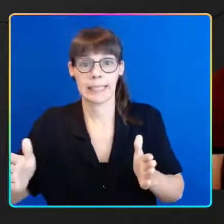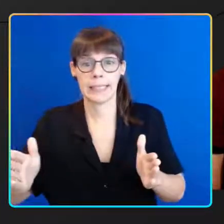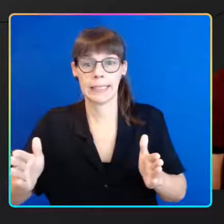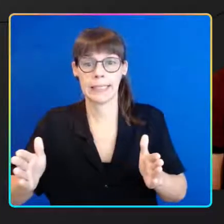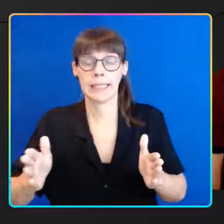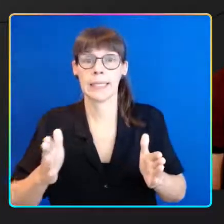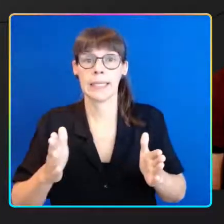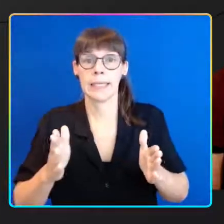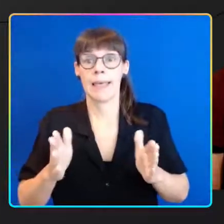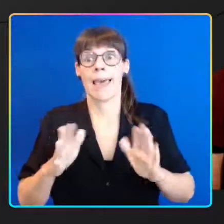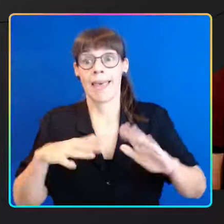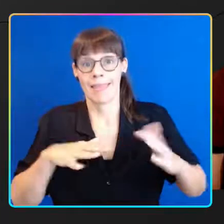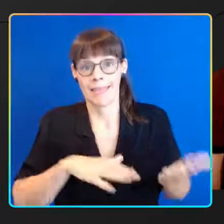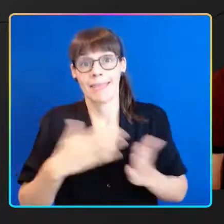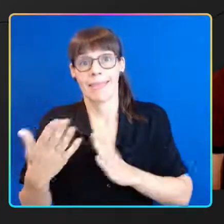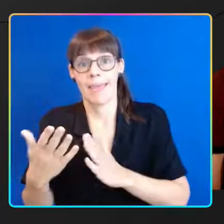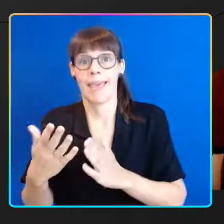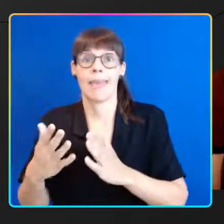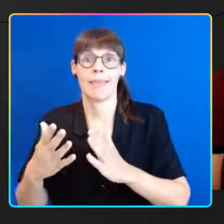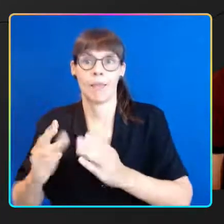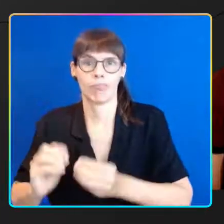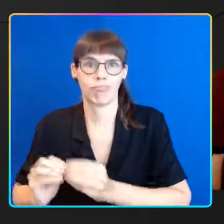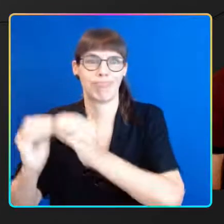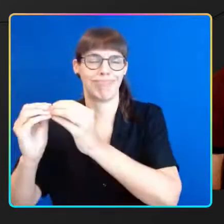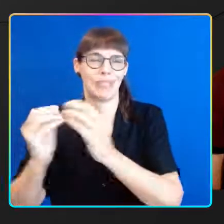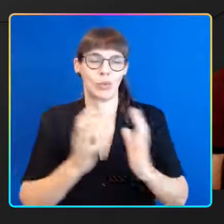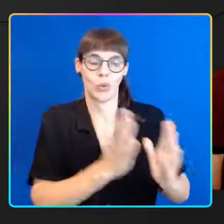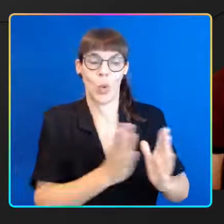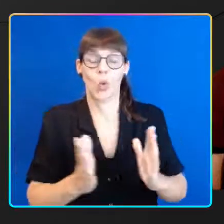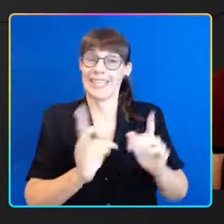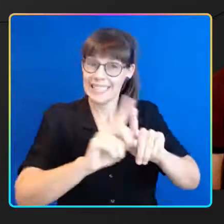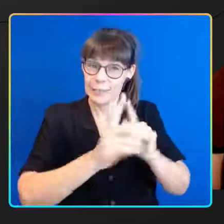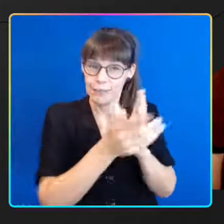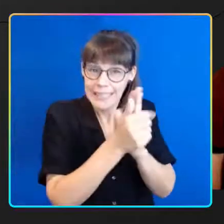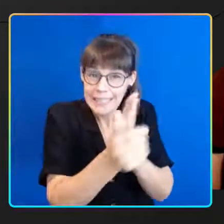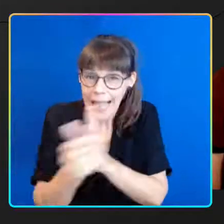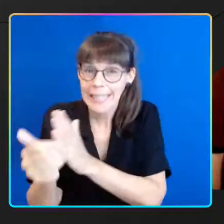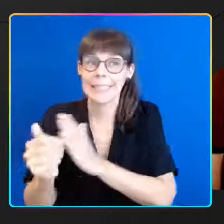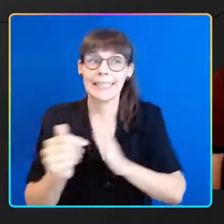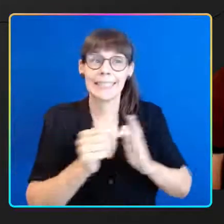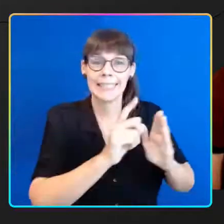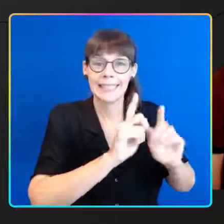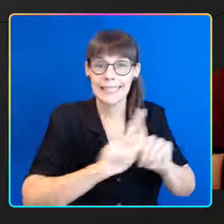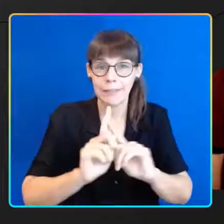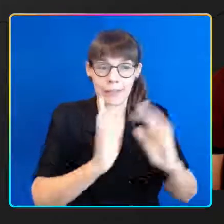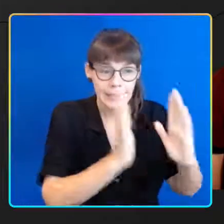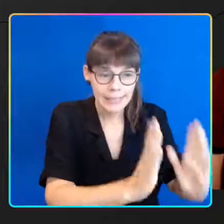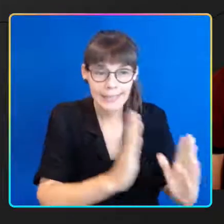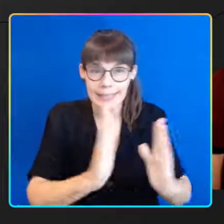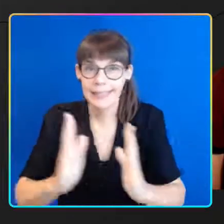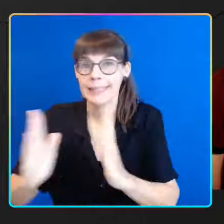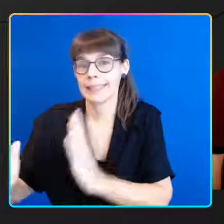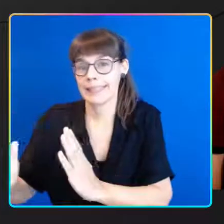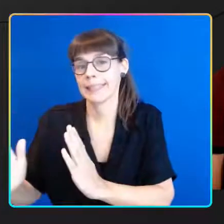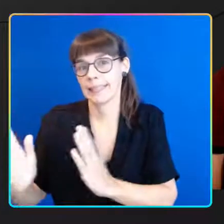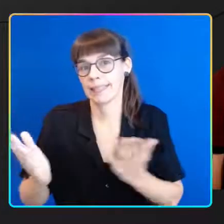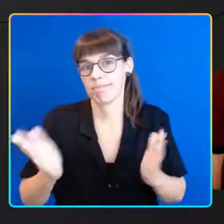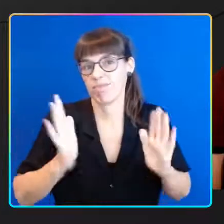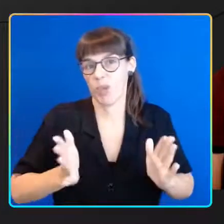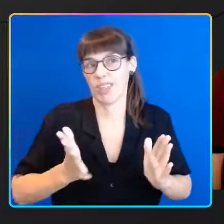that serve it. So there are different skills and different topics that people that want to enter in the space needs to